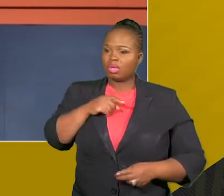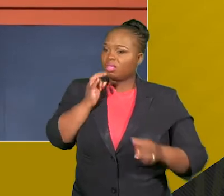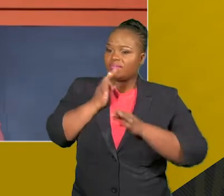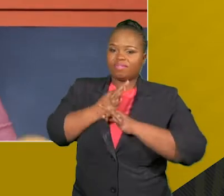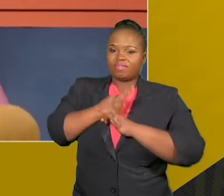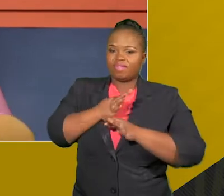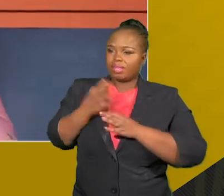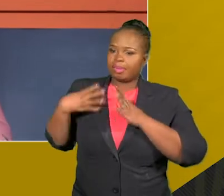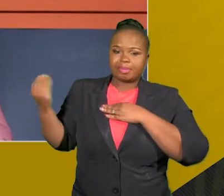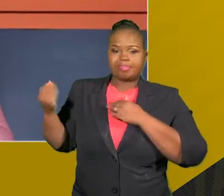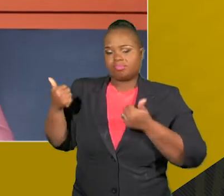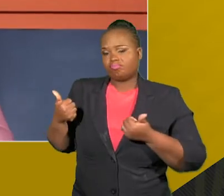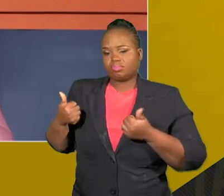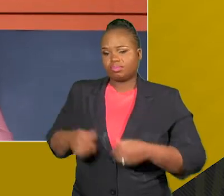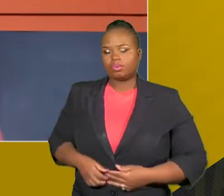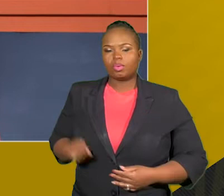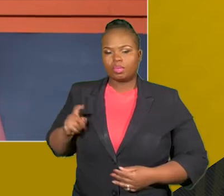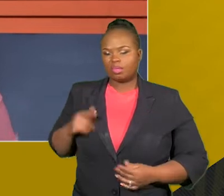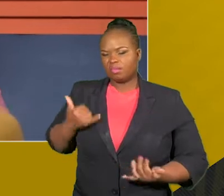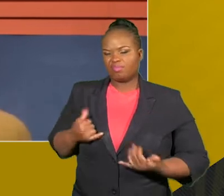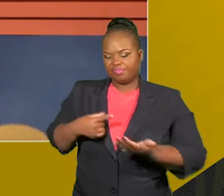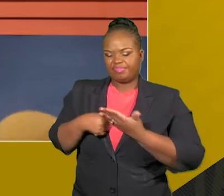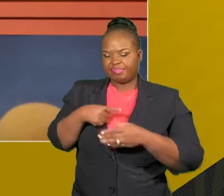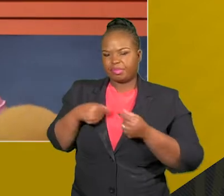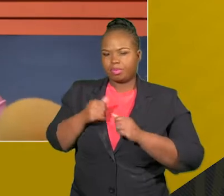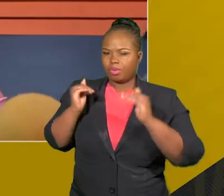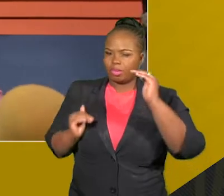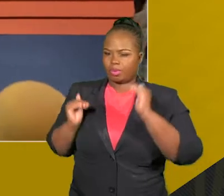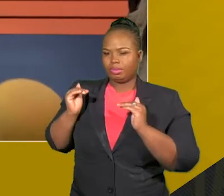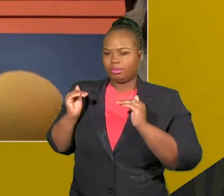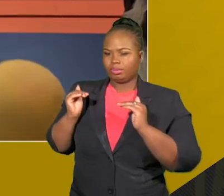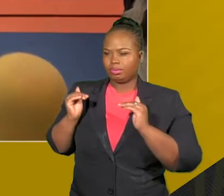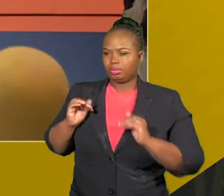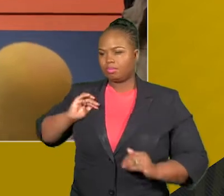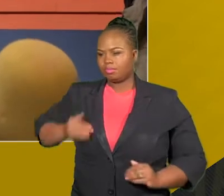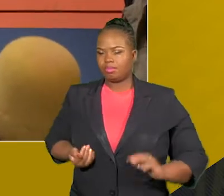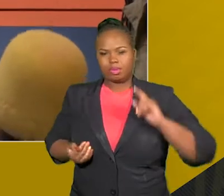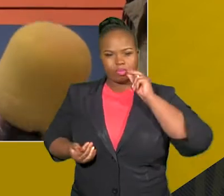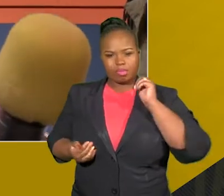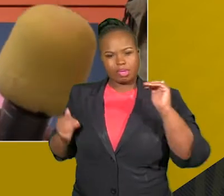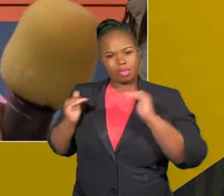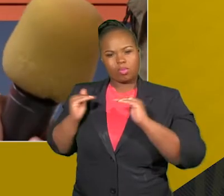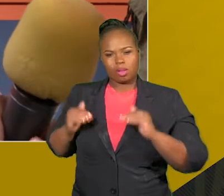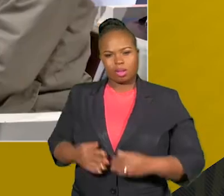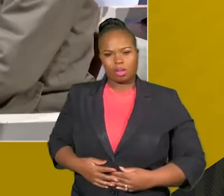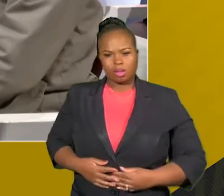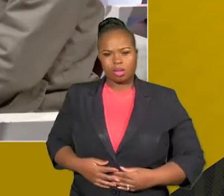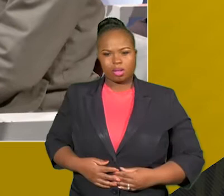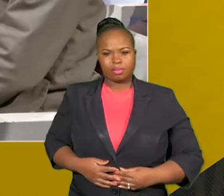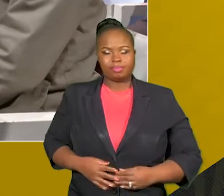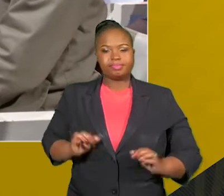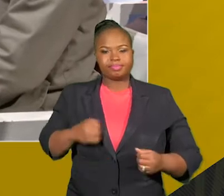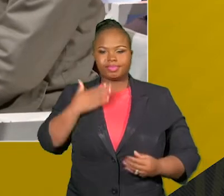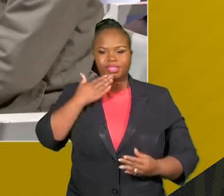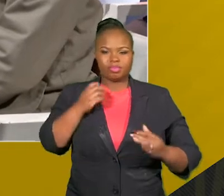left, right? But let's talk a little bit about equality. Are men and women equal in our society today? Indeed, thanks